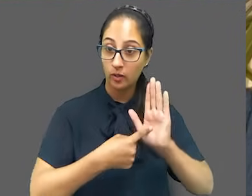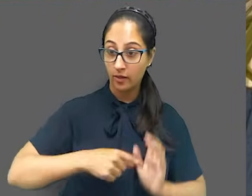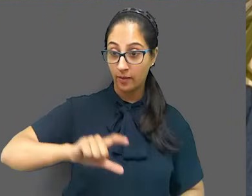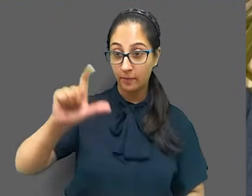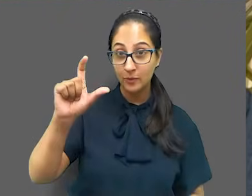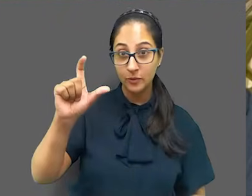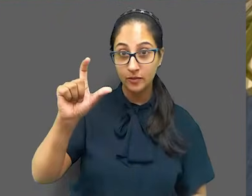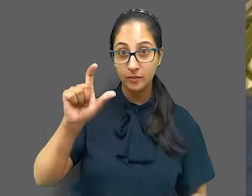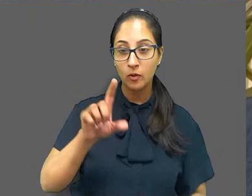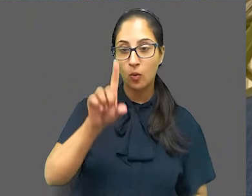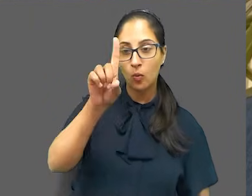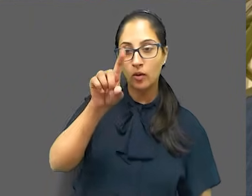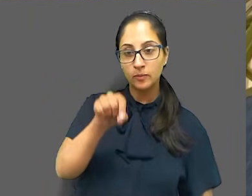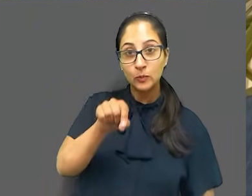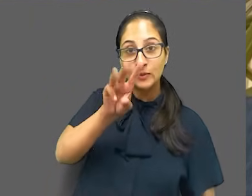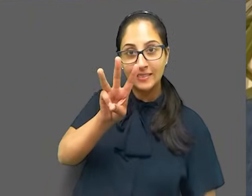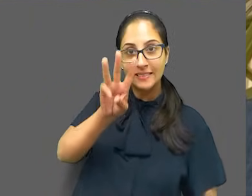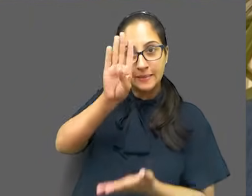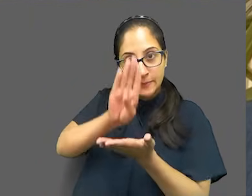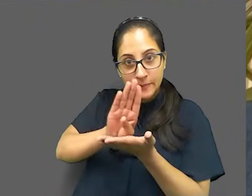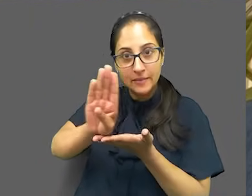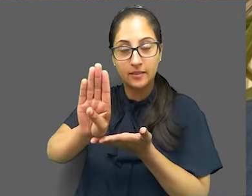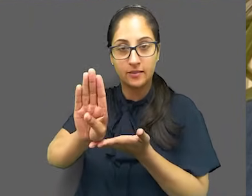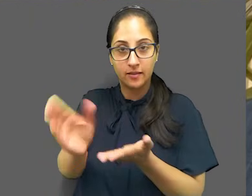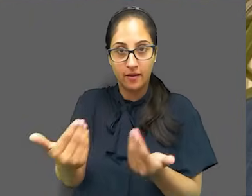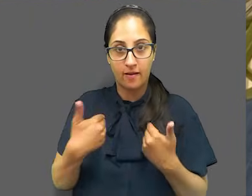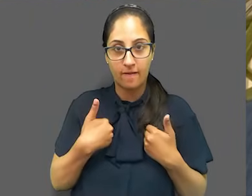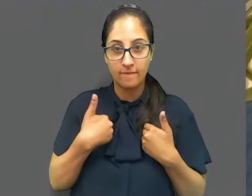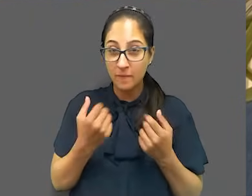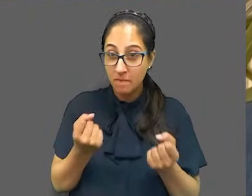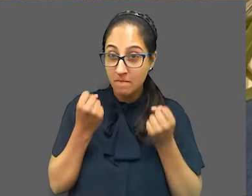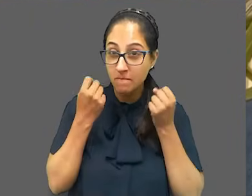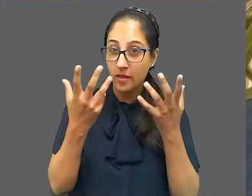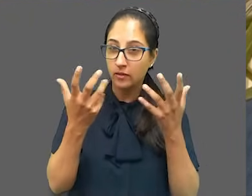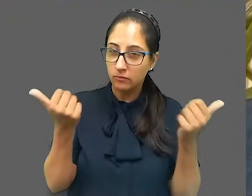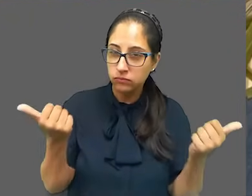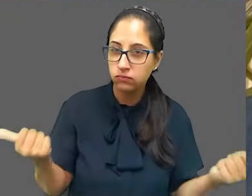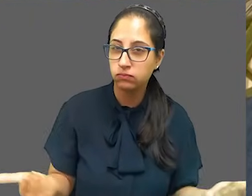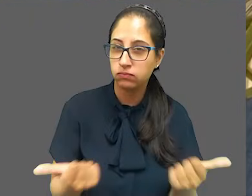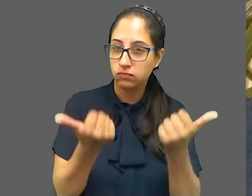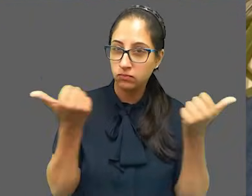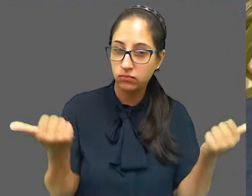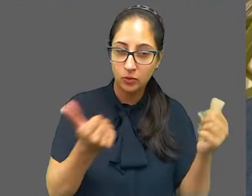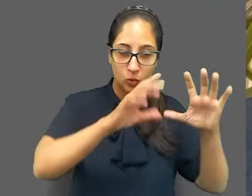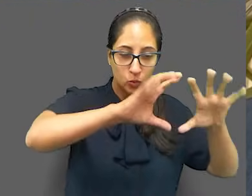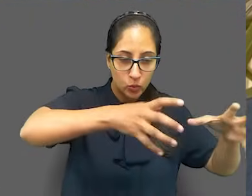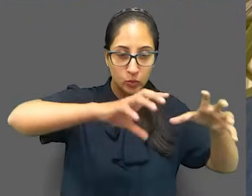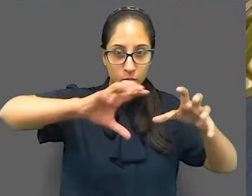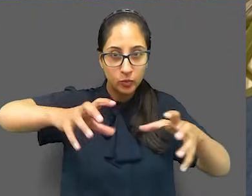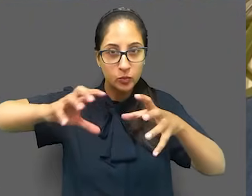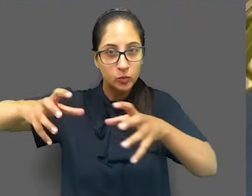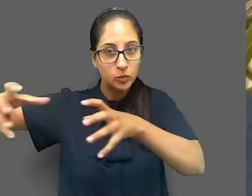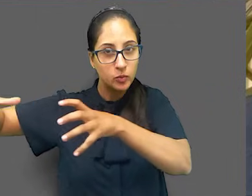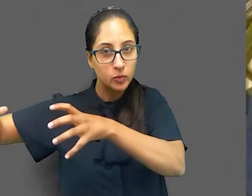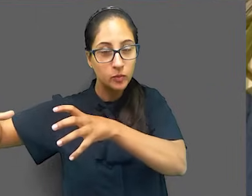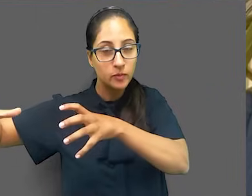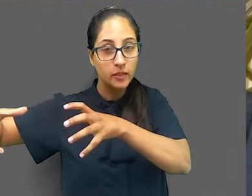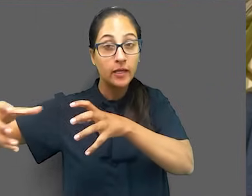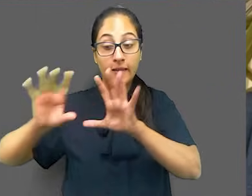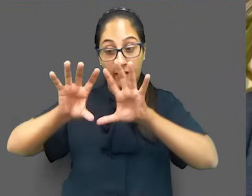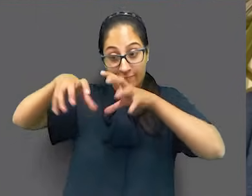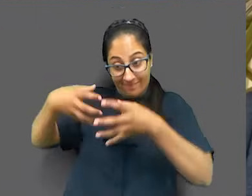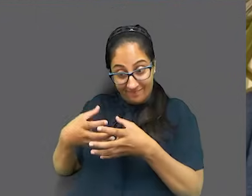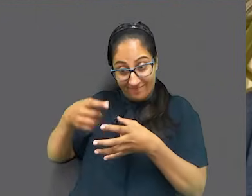Muslims within which we can place the Ismaili Imamate and diverse